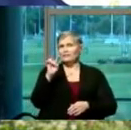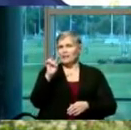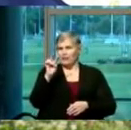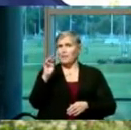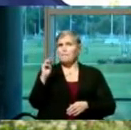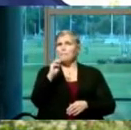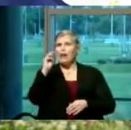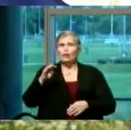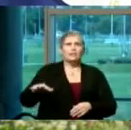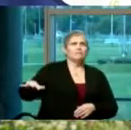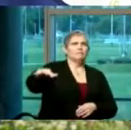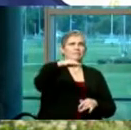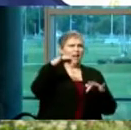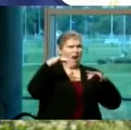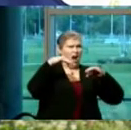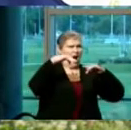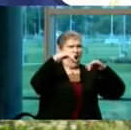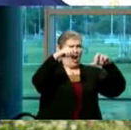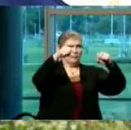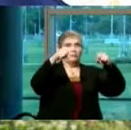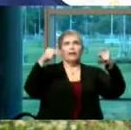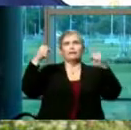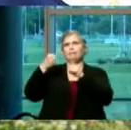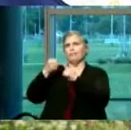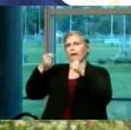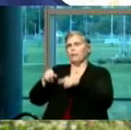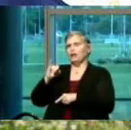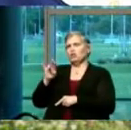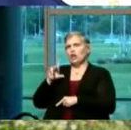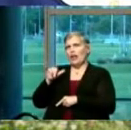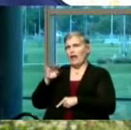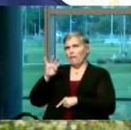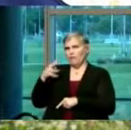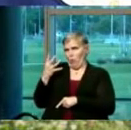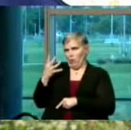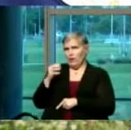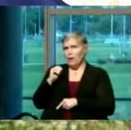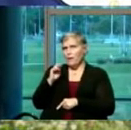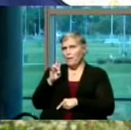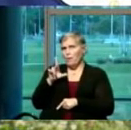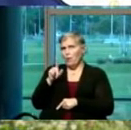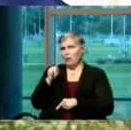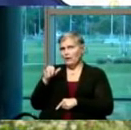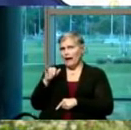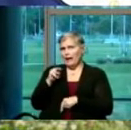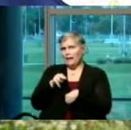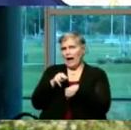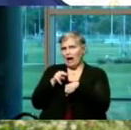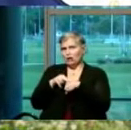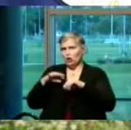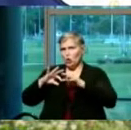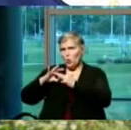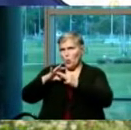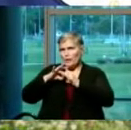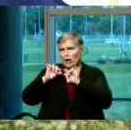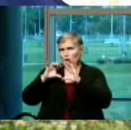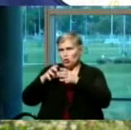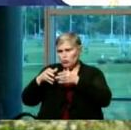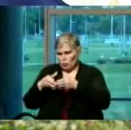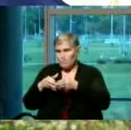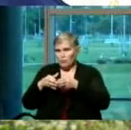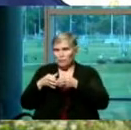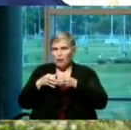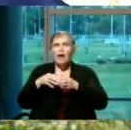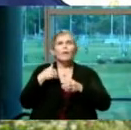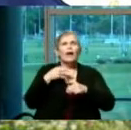across U.S. On July 4th this year, the multinational coordinating group moved the national